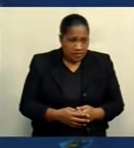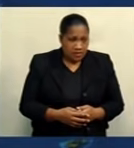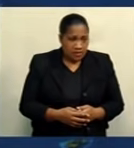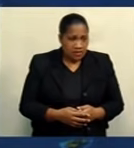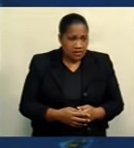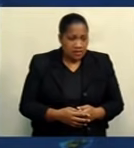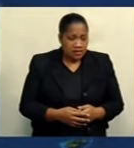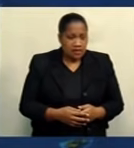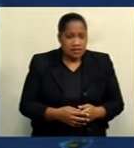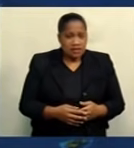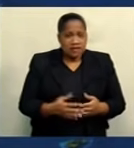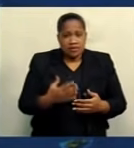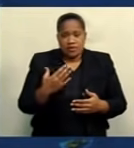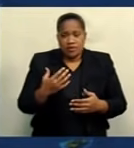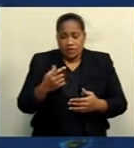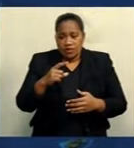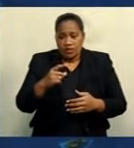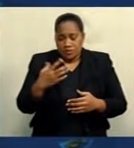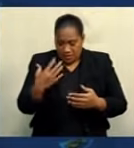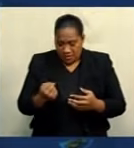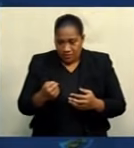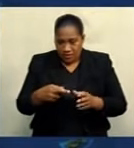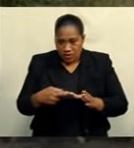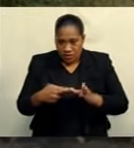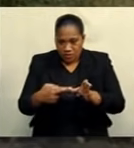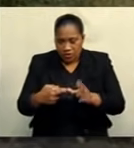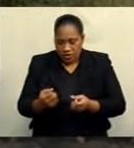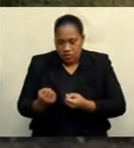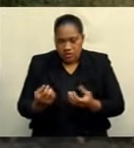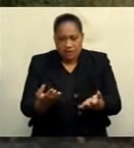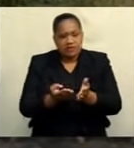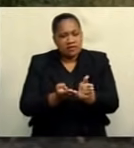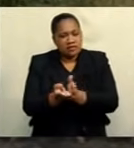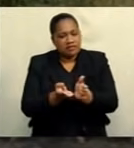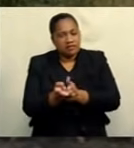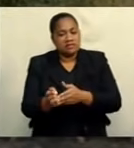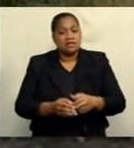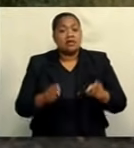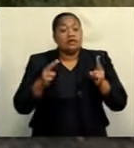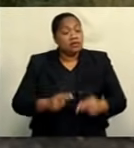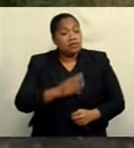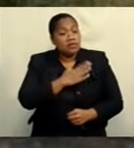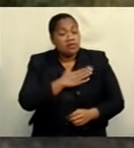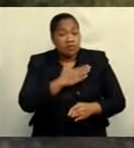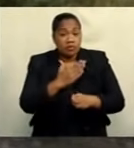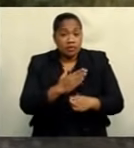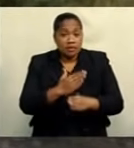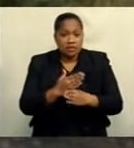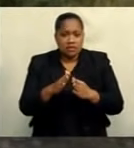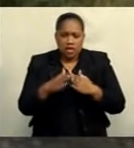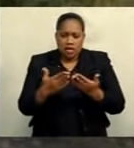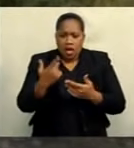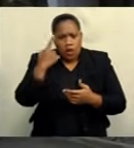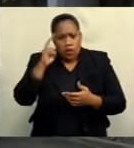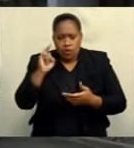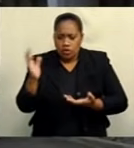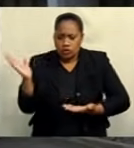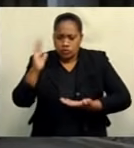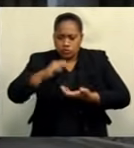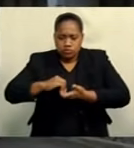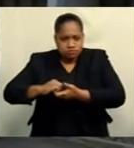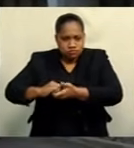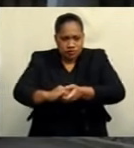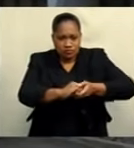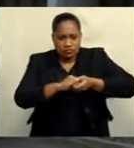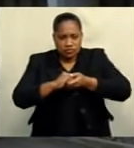to respond and deliver services as the best as we can. Humanitarian workers are calling for a cohesive collaboration to ensure that